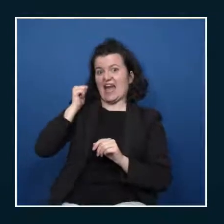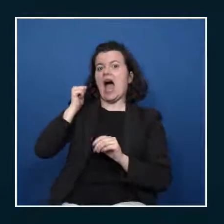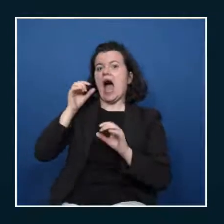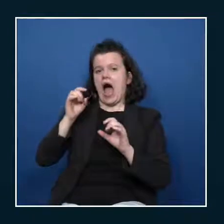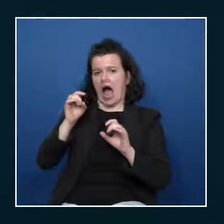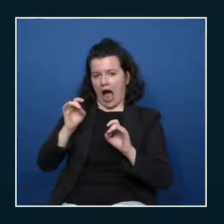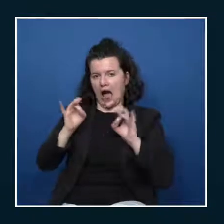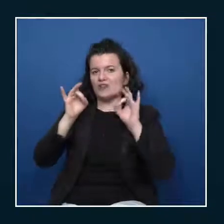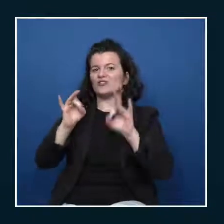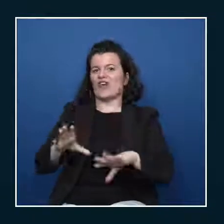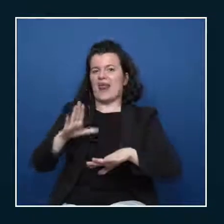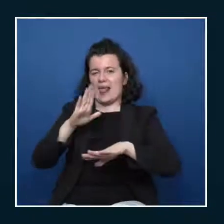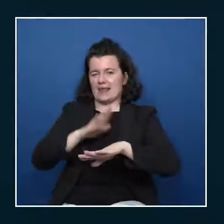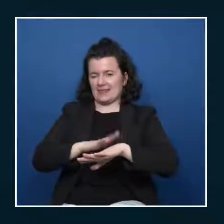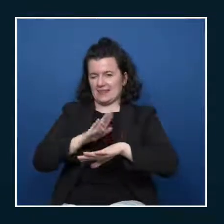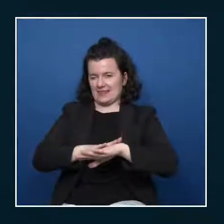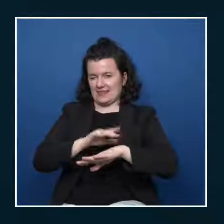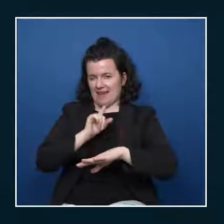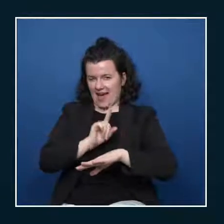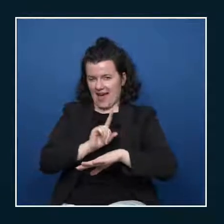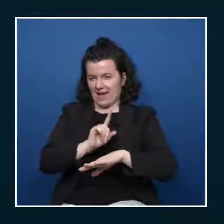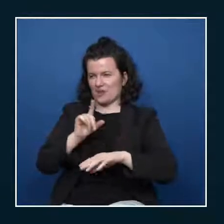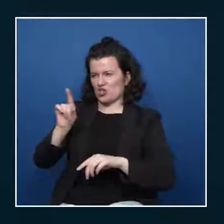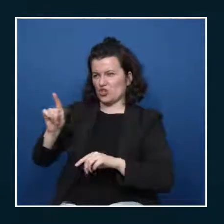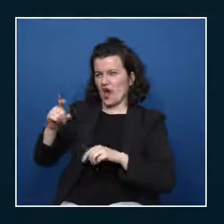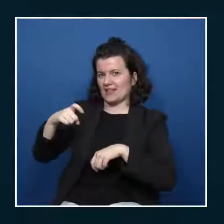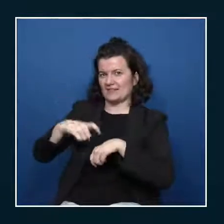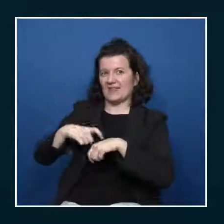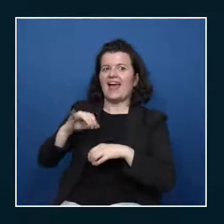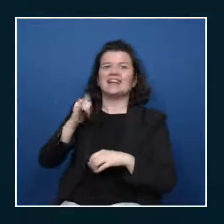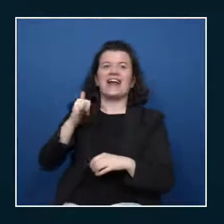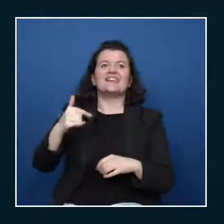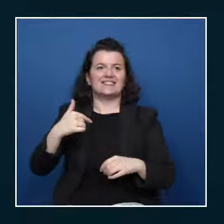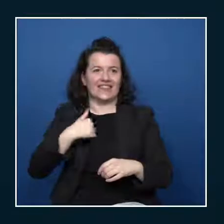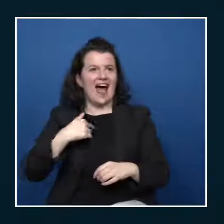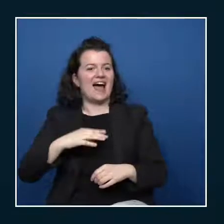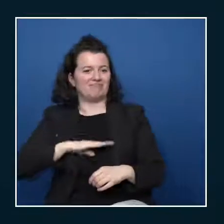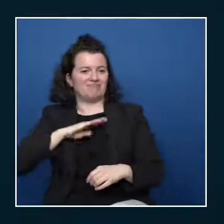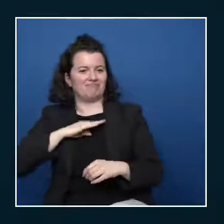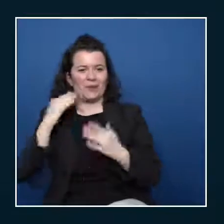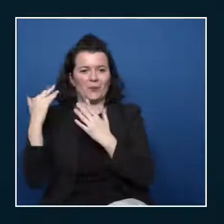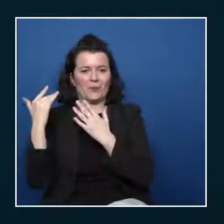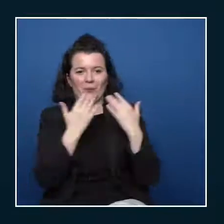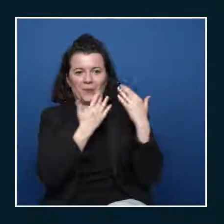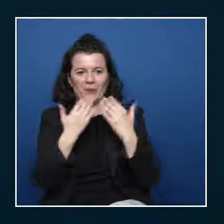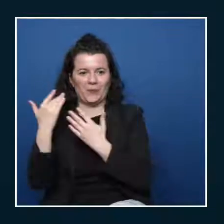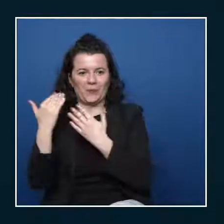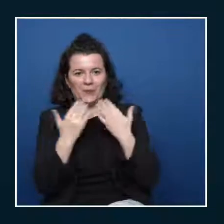time zones. Yes, yes, I turned 13 yesterday. Yes, today.